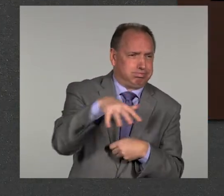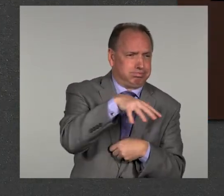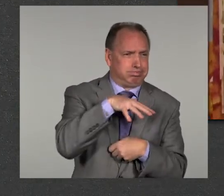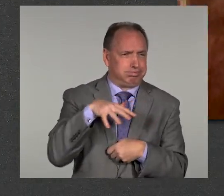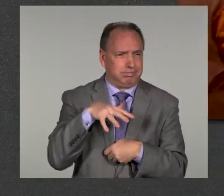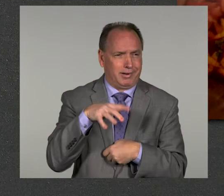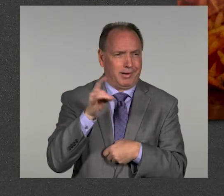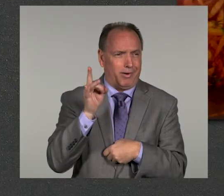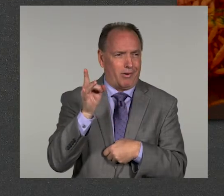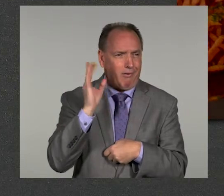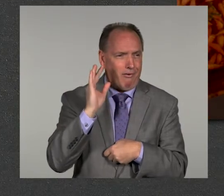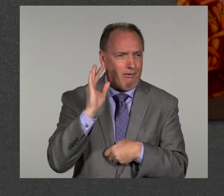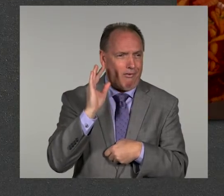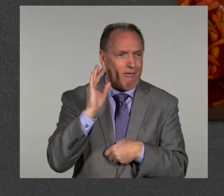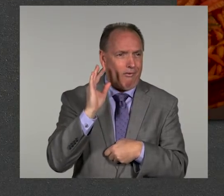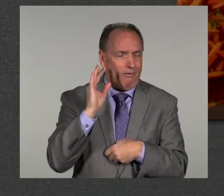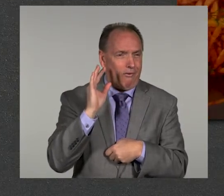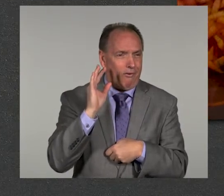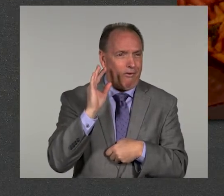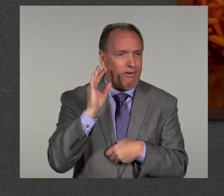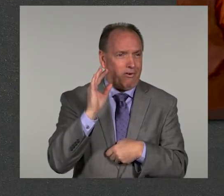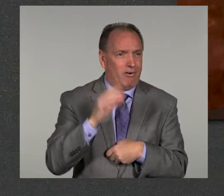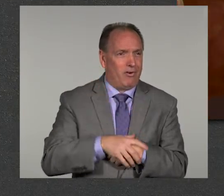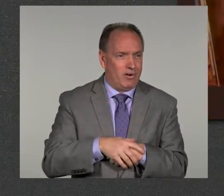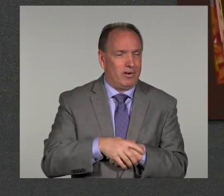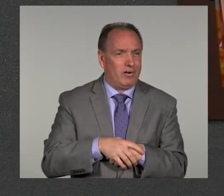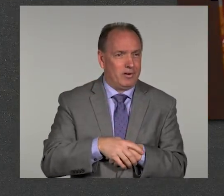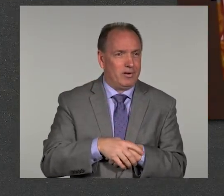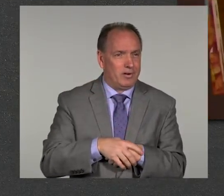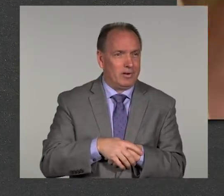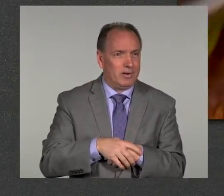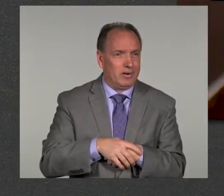Look at all of those carrots.